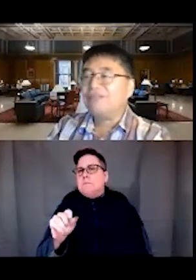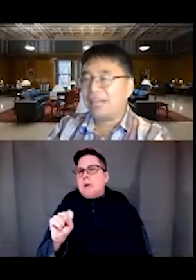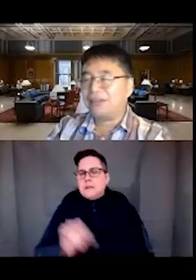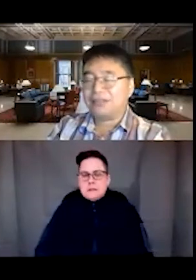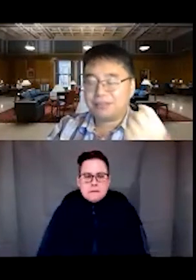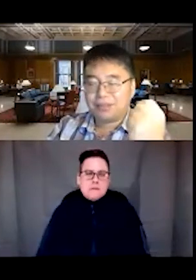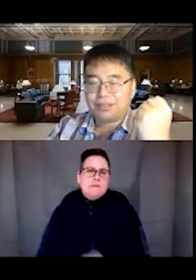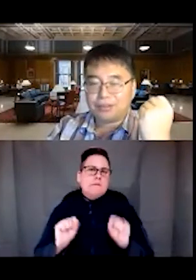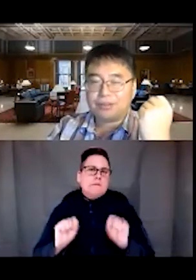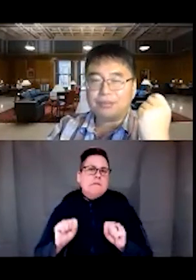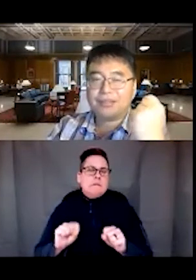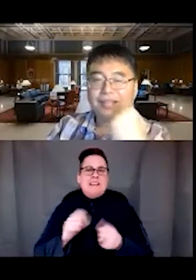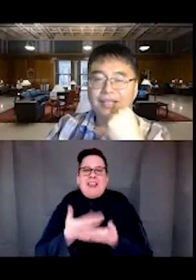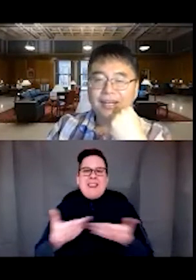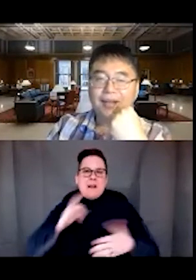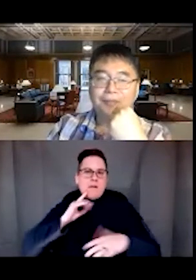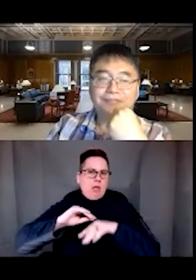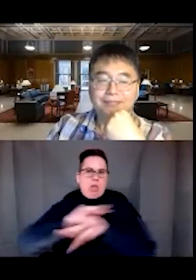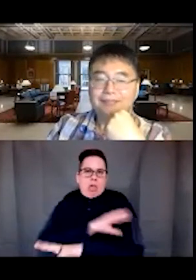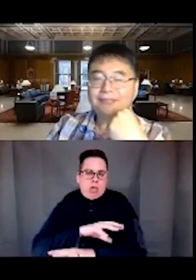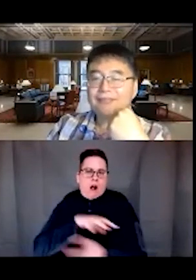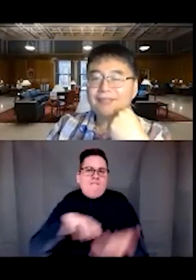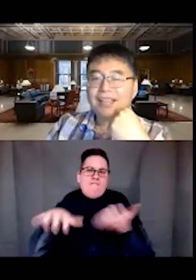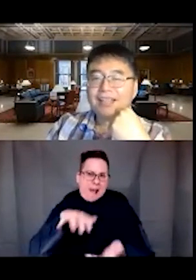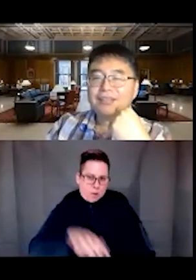Potential confounders between these two groups.